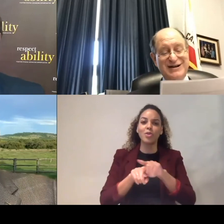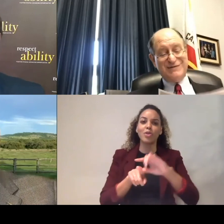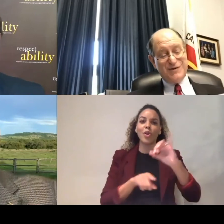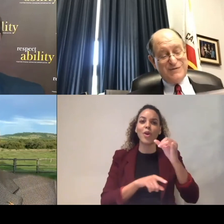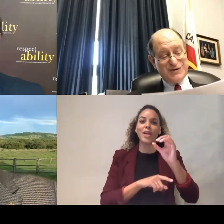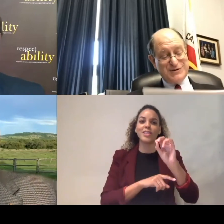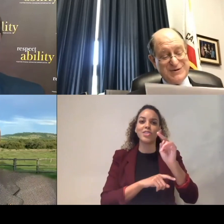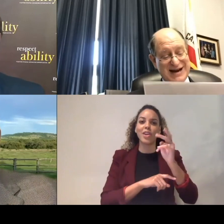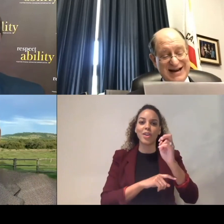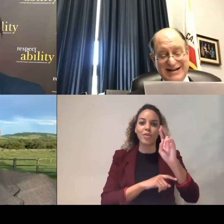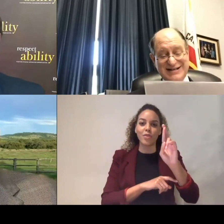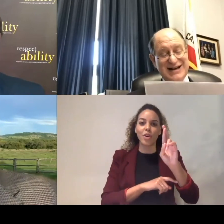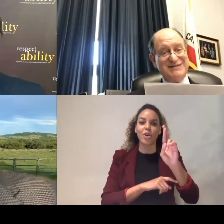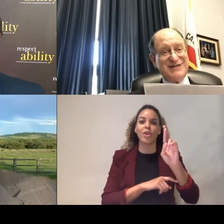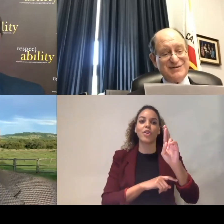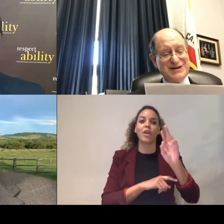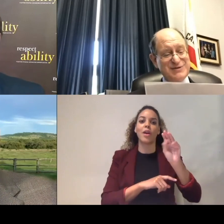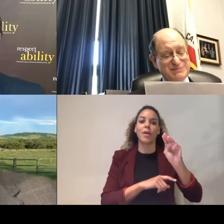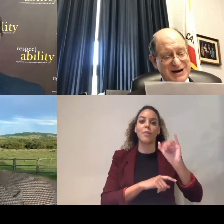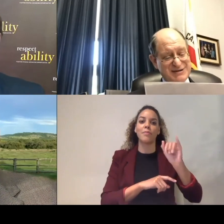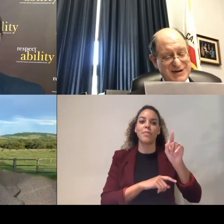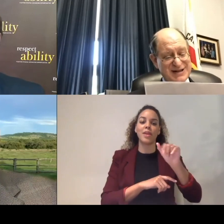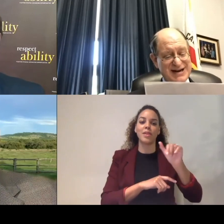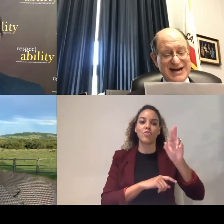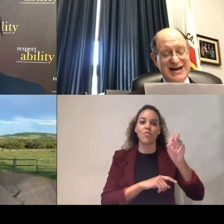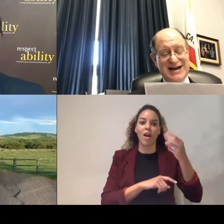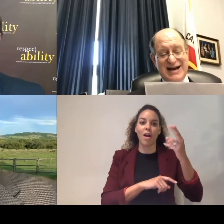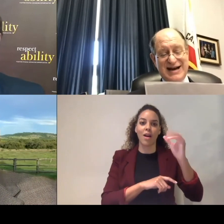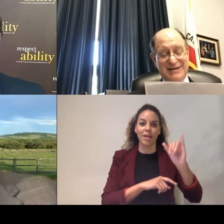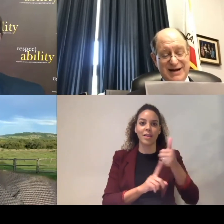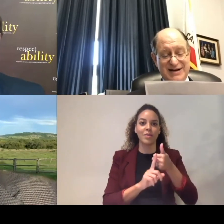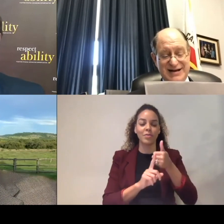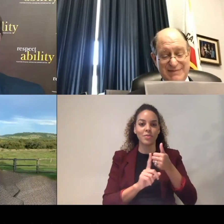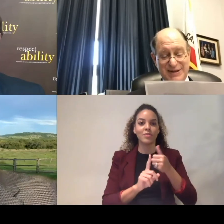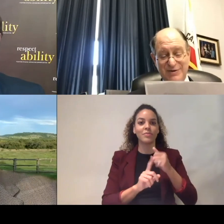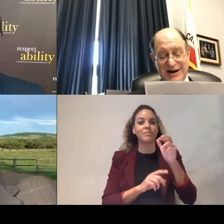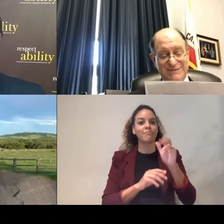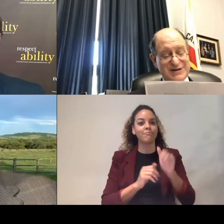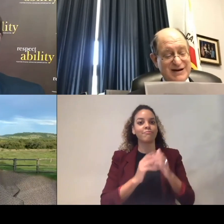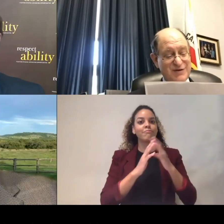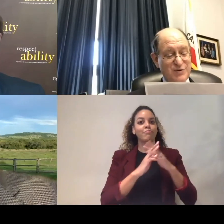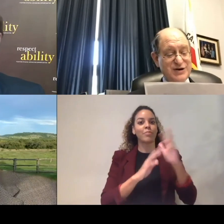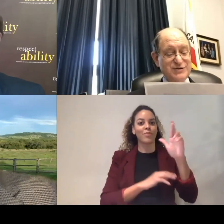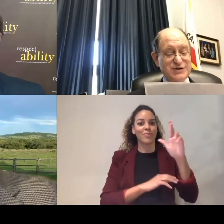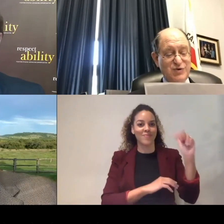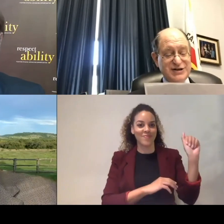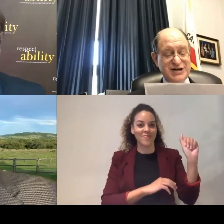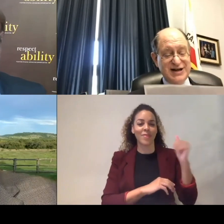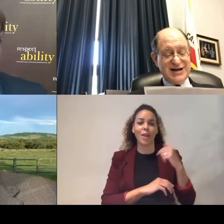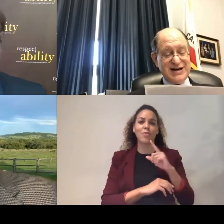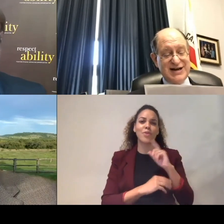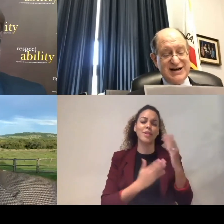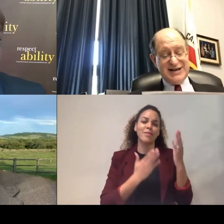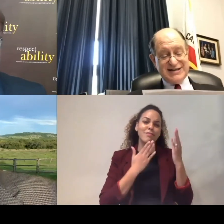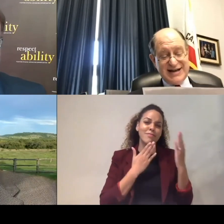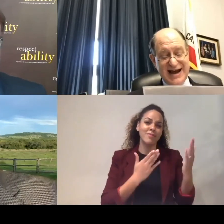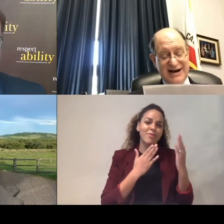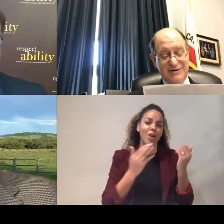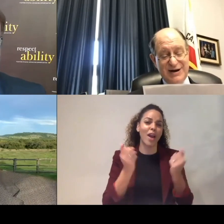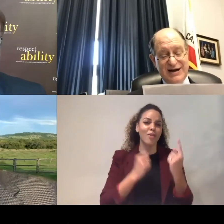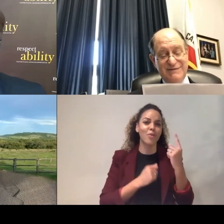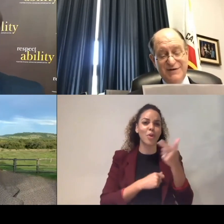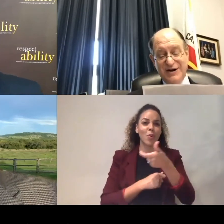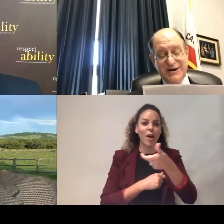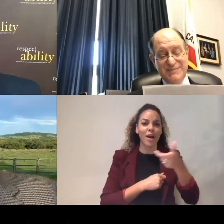friend for over 2 decades and founded Respectability. I'm deeply grateful to everyone who is watching this